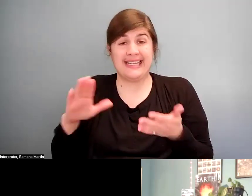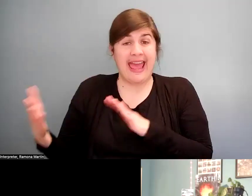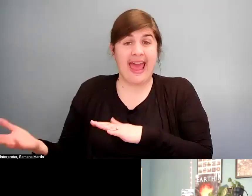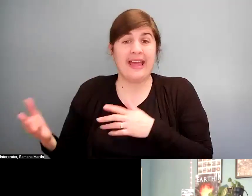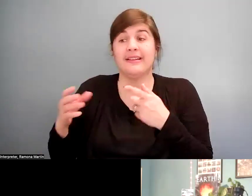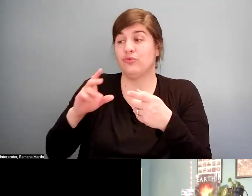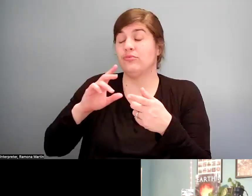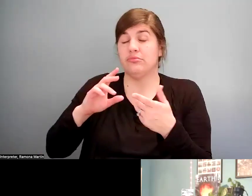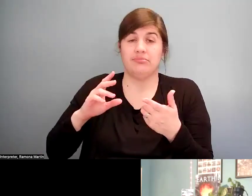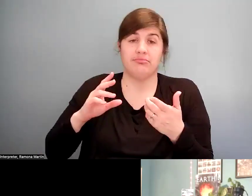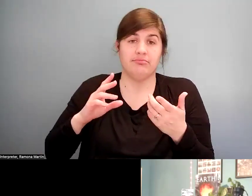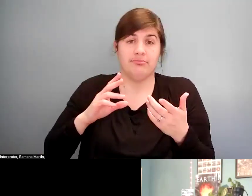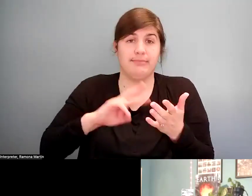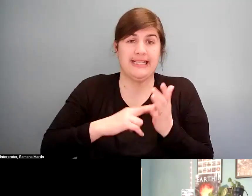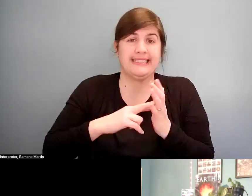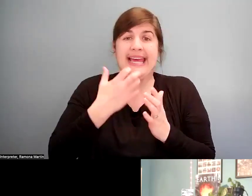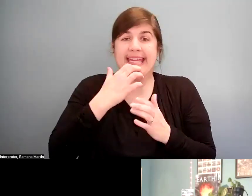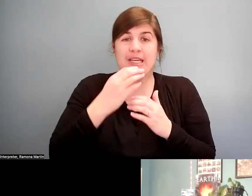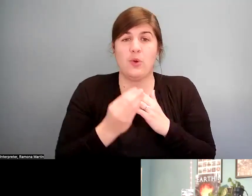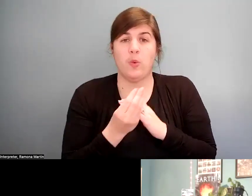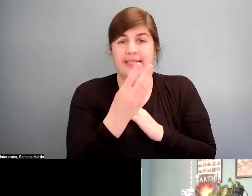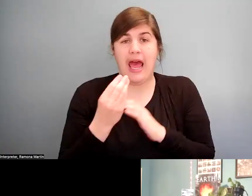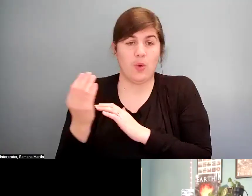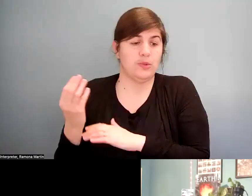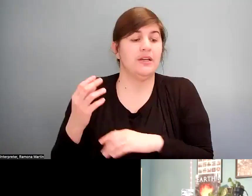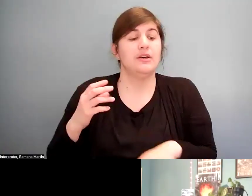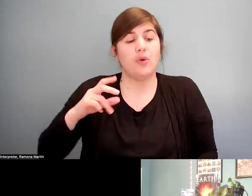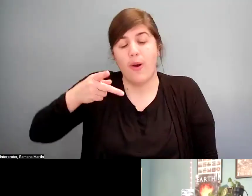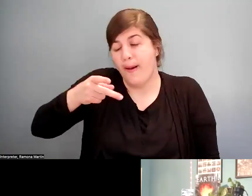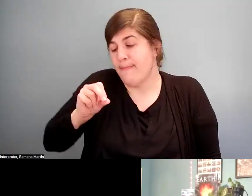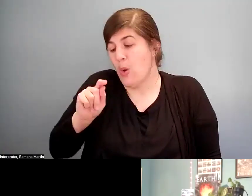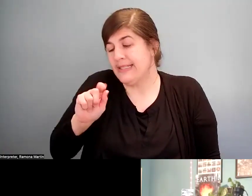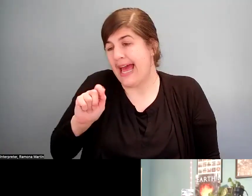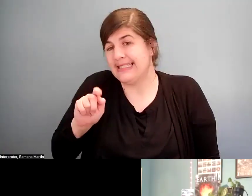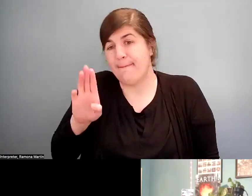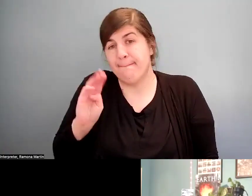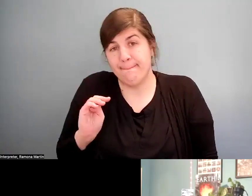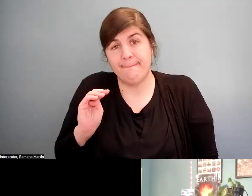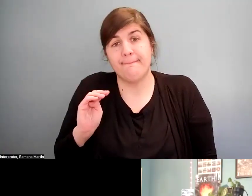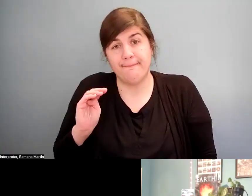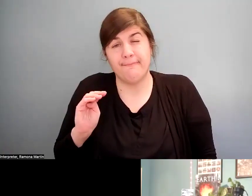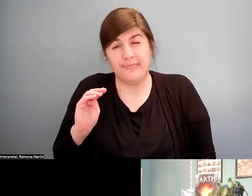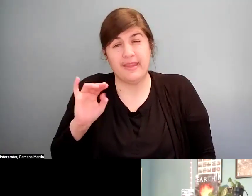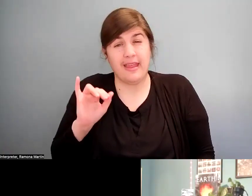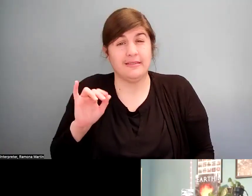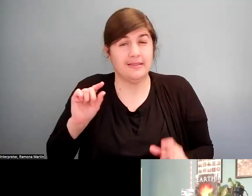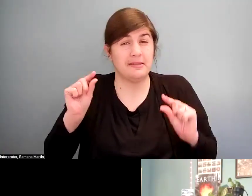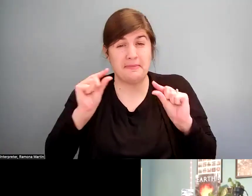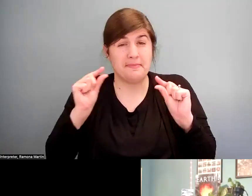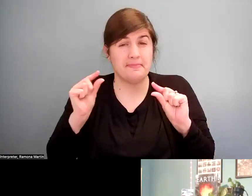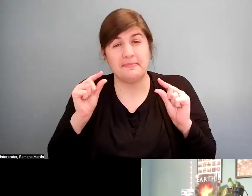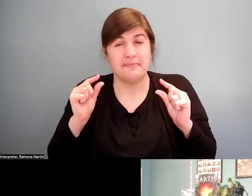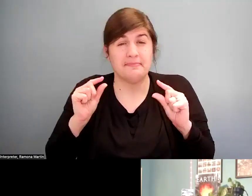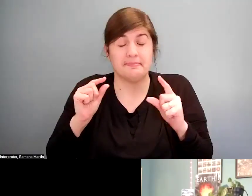potassium is one of those sources in. So potassium is actually not. it's slightly radioactive,